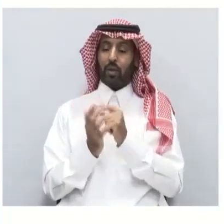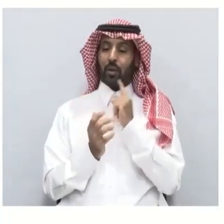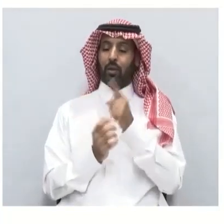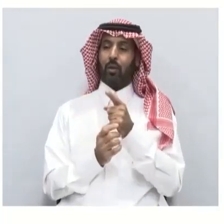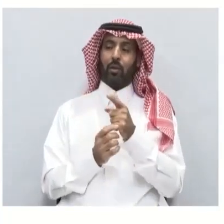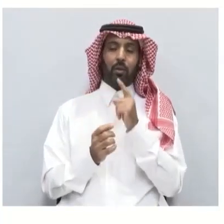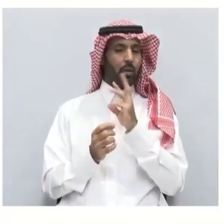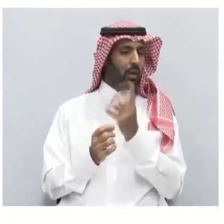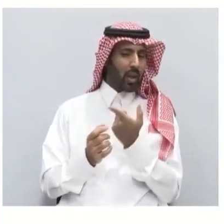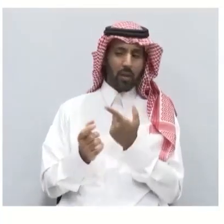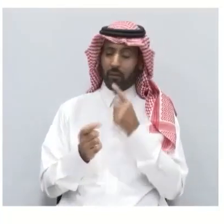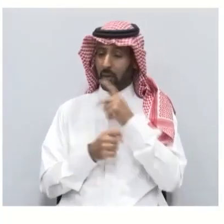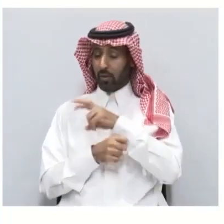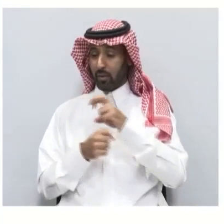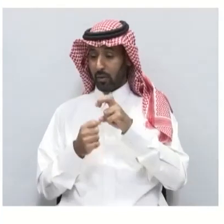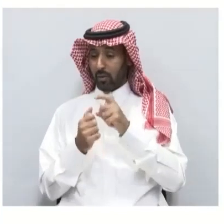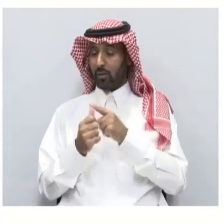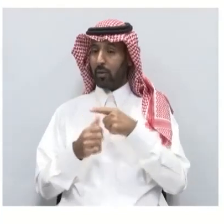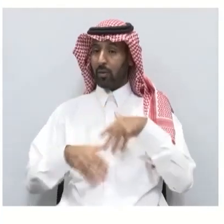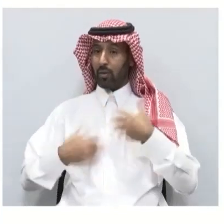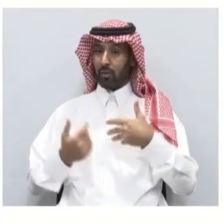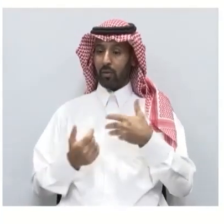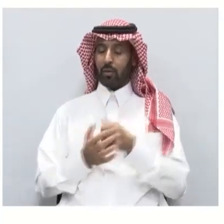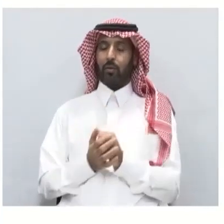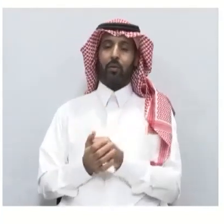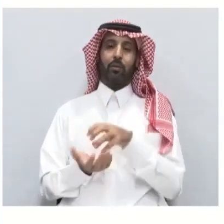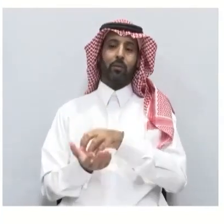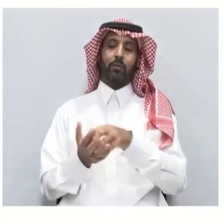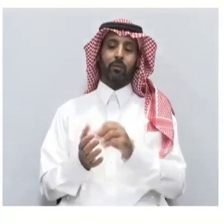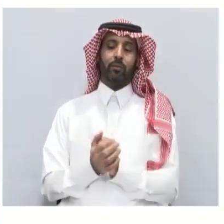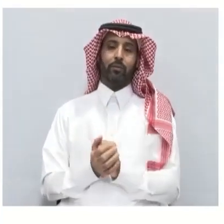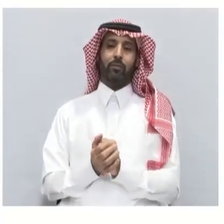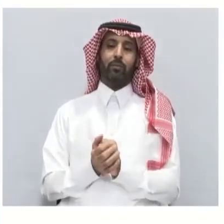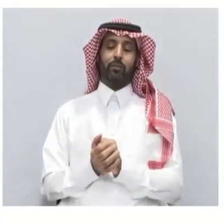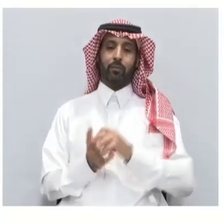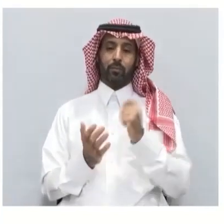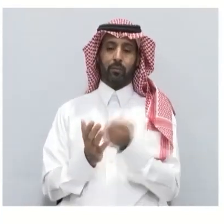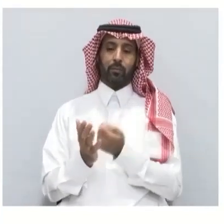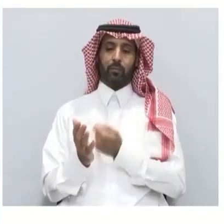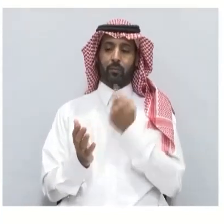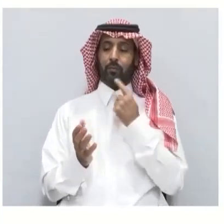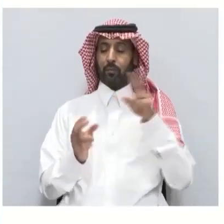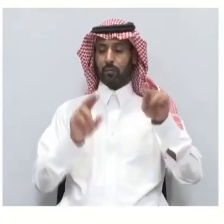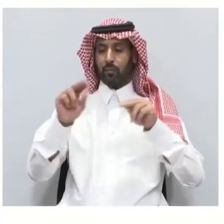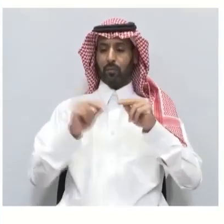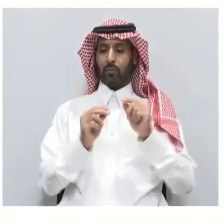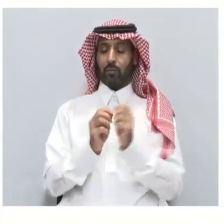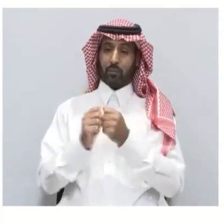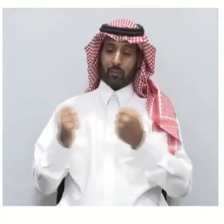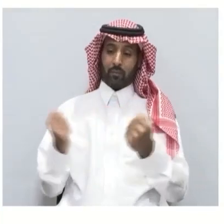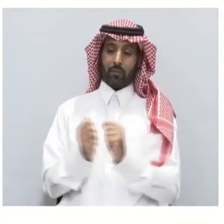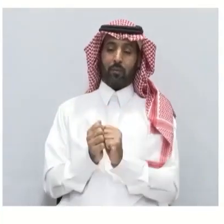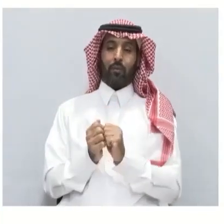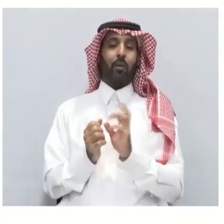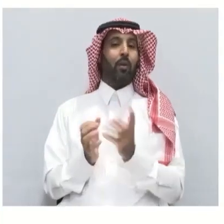puzzles. If you know what's a puzzle, it's like a game where you play with words. Writing, write a story for a newspaper. The four